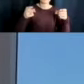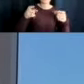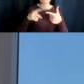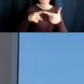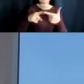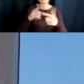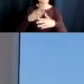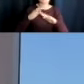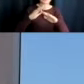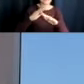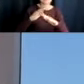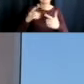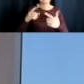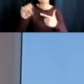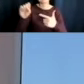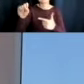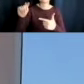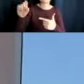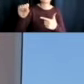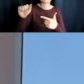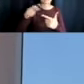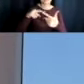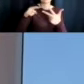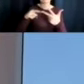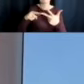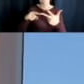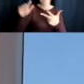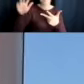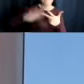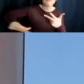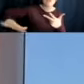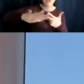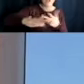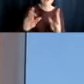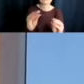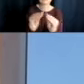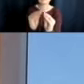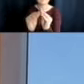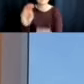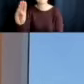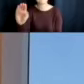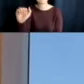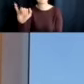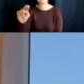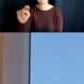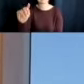interact interfacing with the TSA, airfield maintenance, our terminal facilities staff,